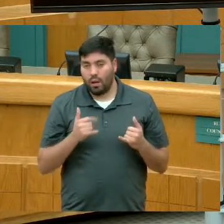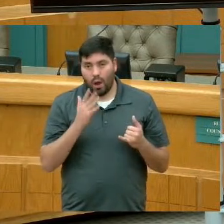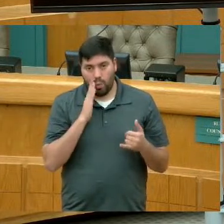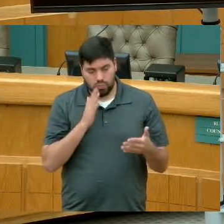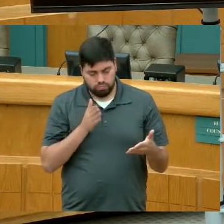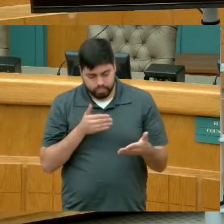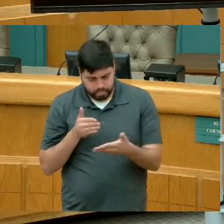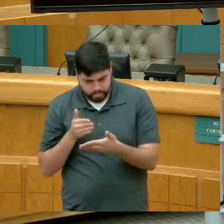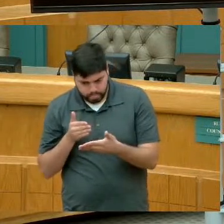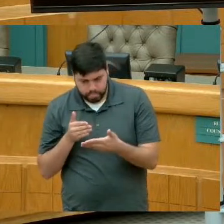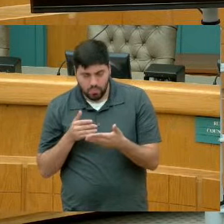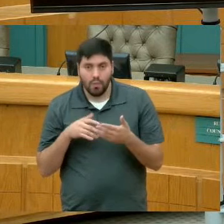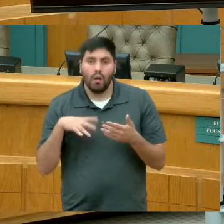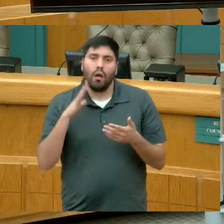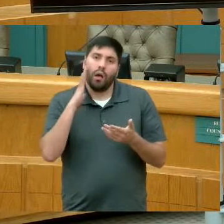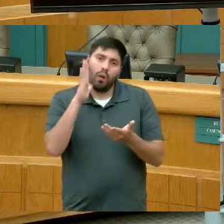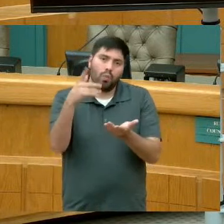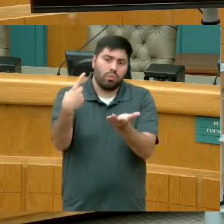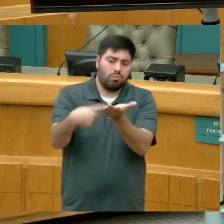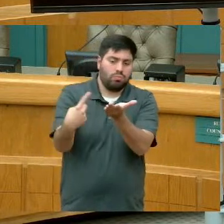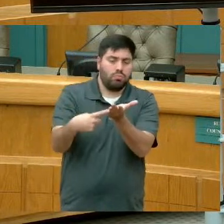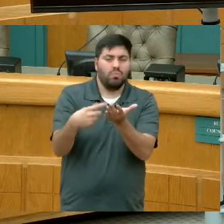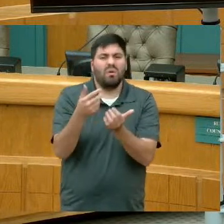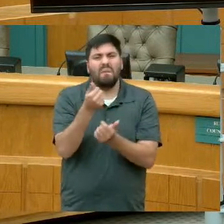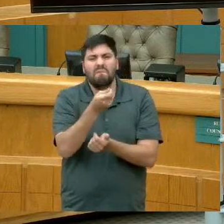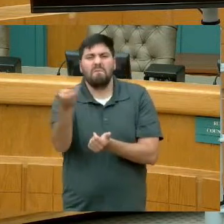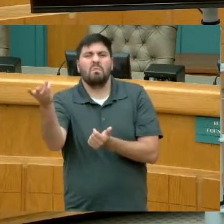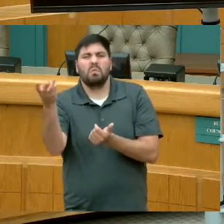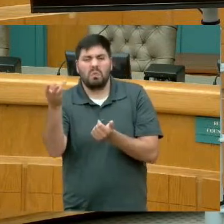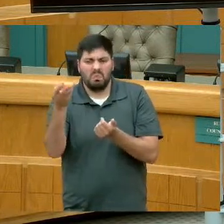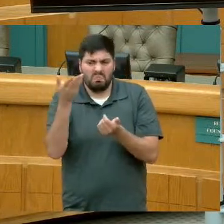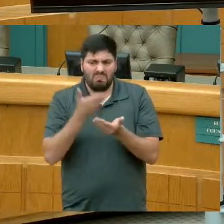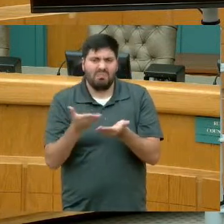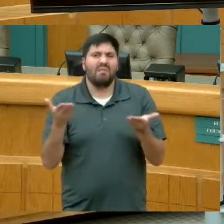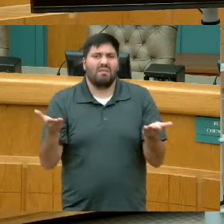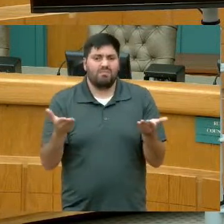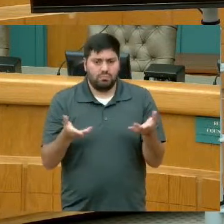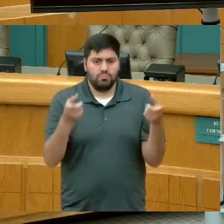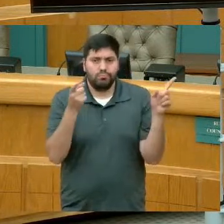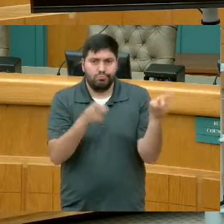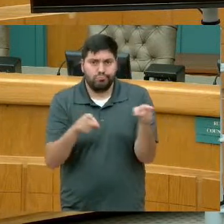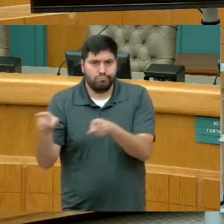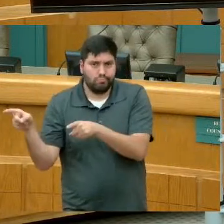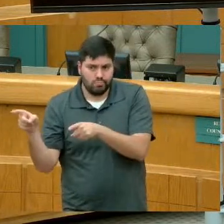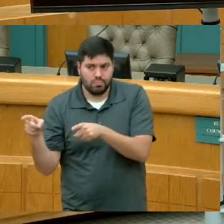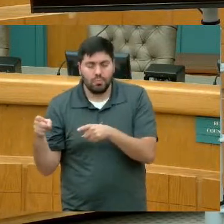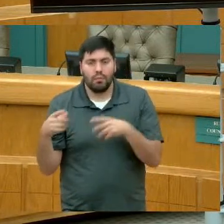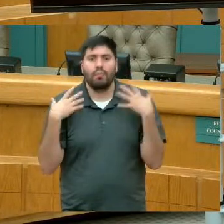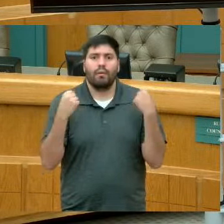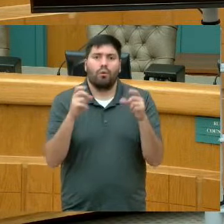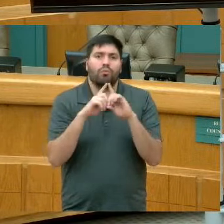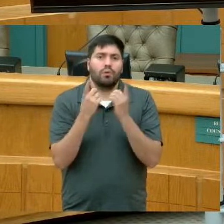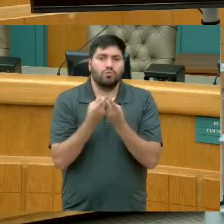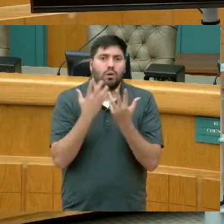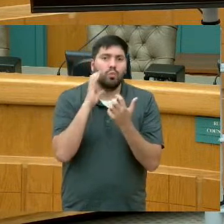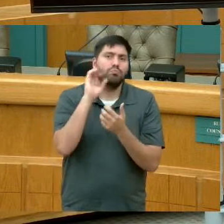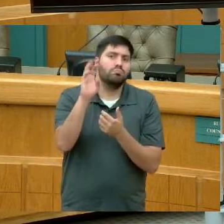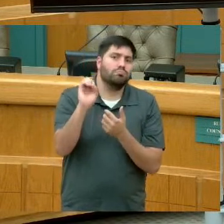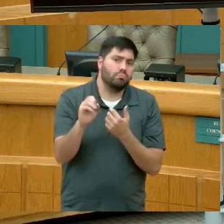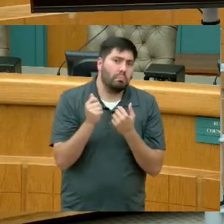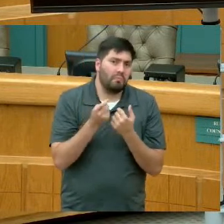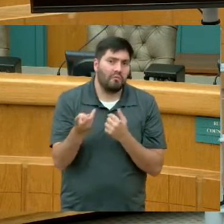pages a little bit, if you will. I'm going to talk a little bit about some of the things that are going on at the health